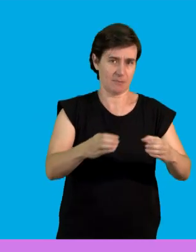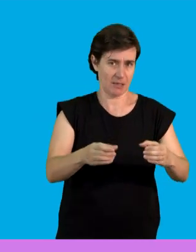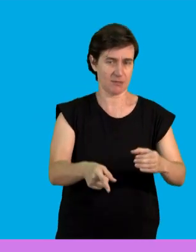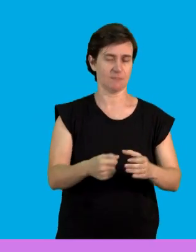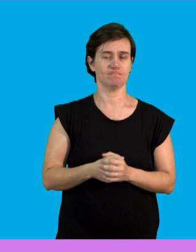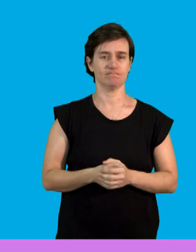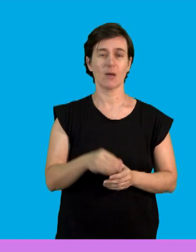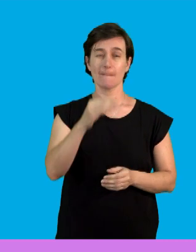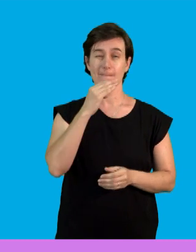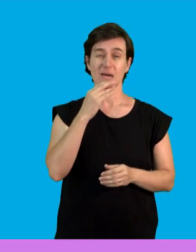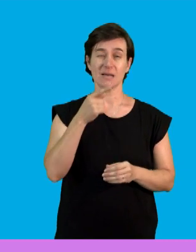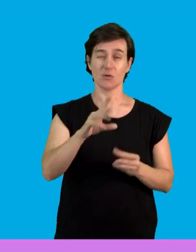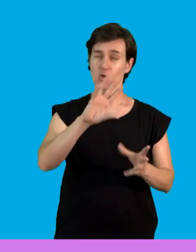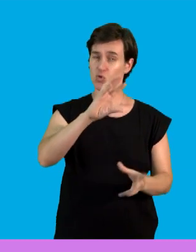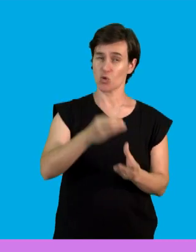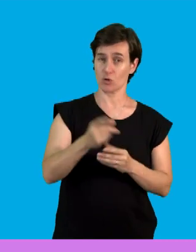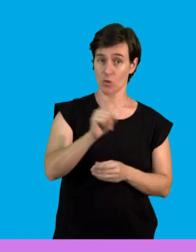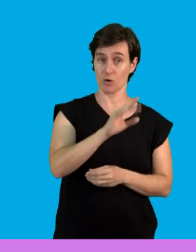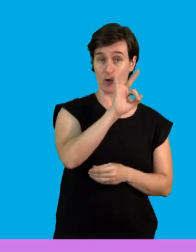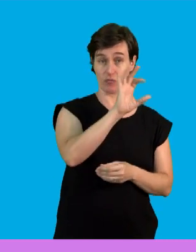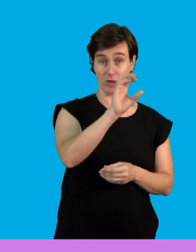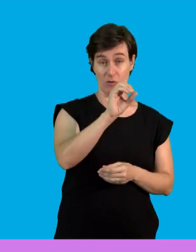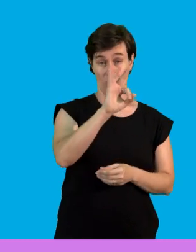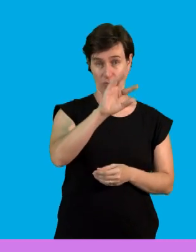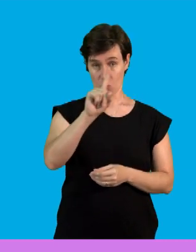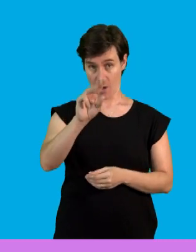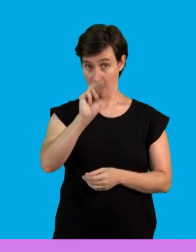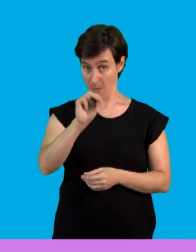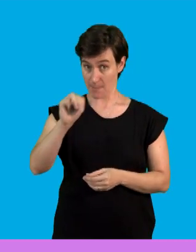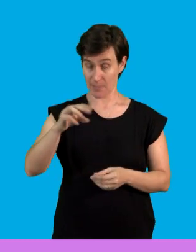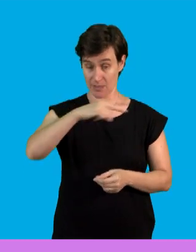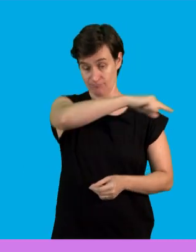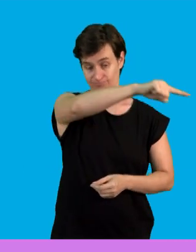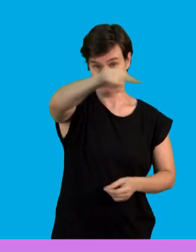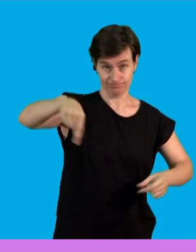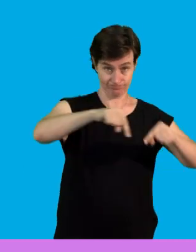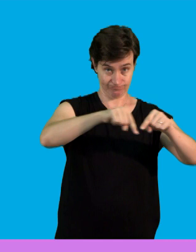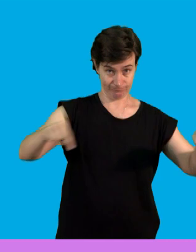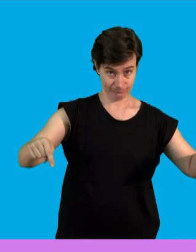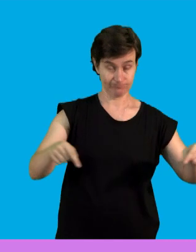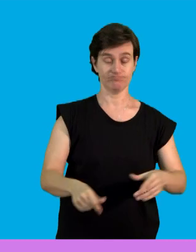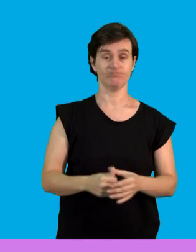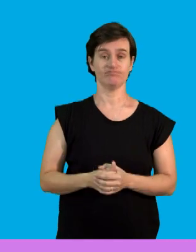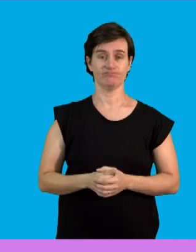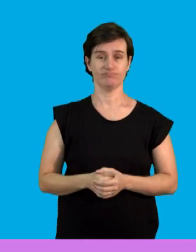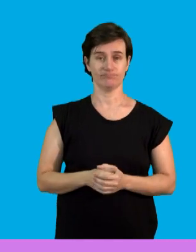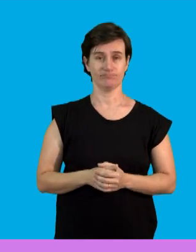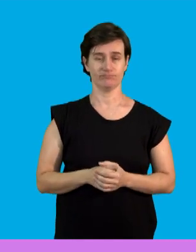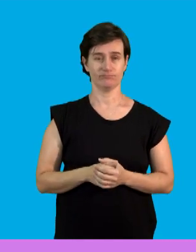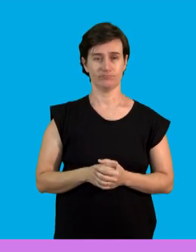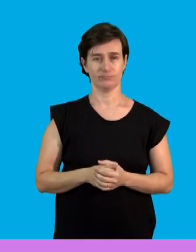bottle has got an extra 15 millimeters that's needed. So that gives us a